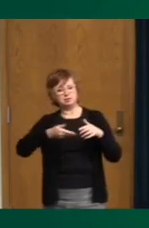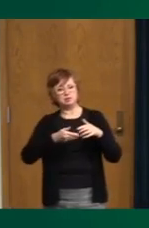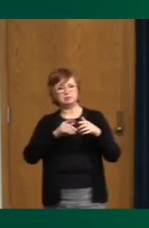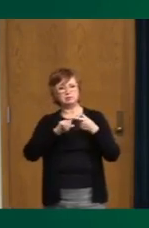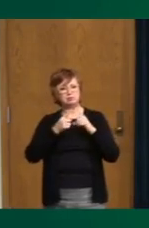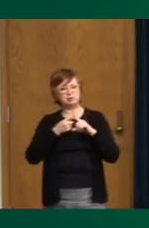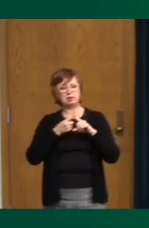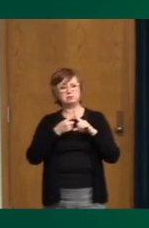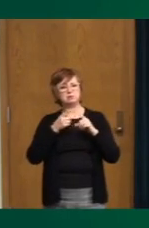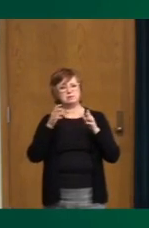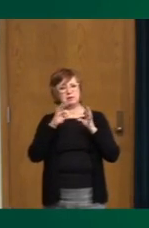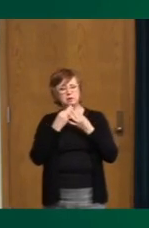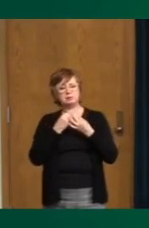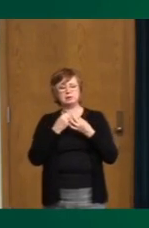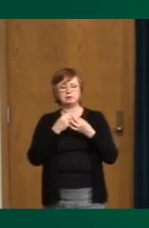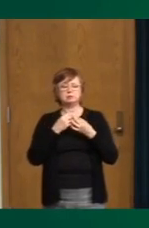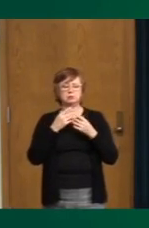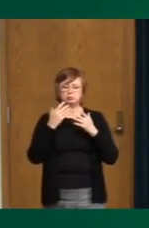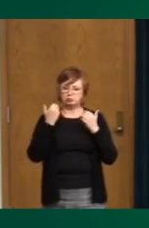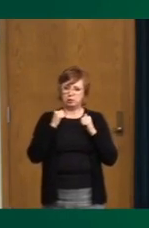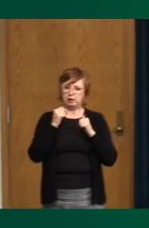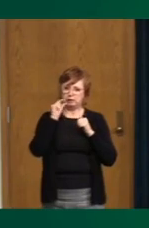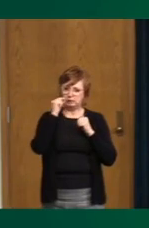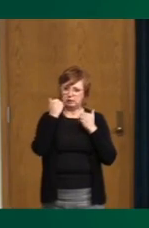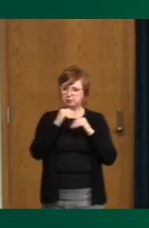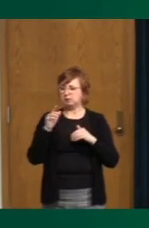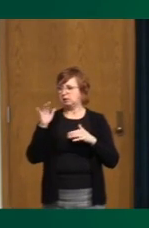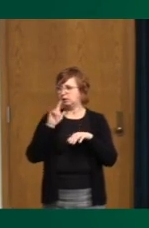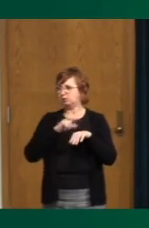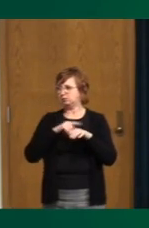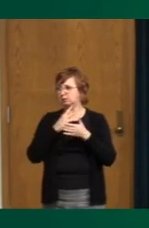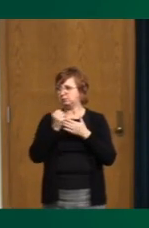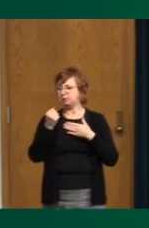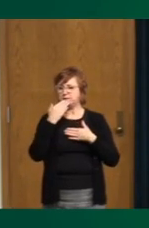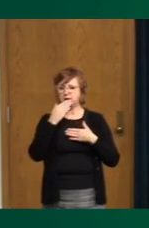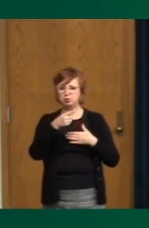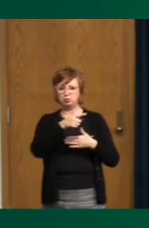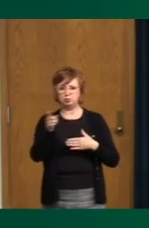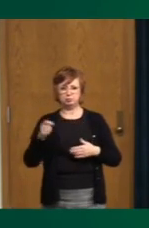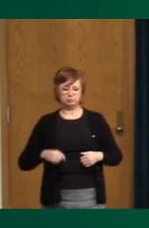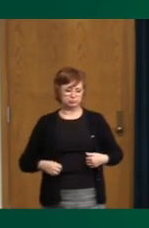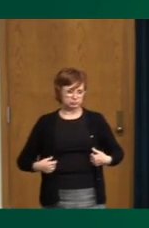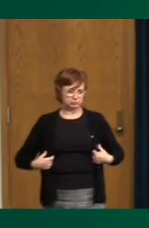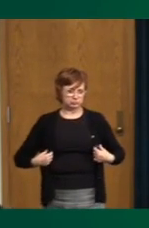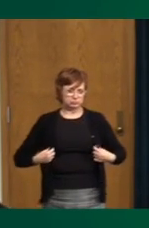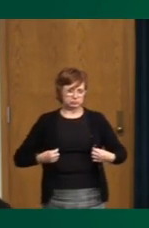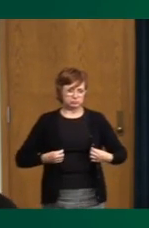some level. And that concludes our availability for today. Thanks for coming.